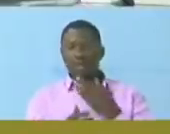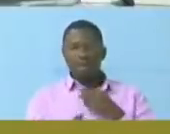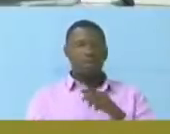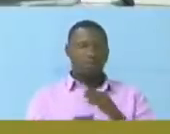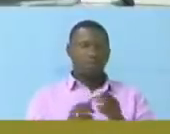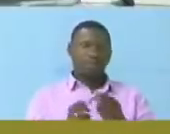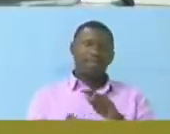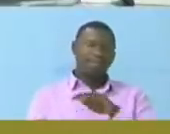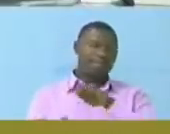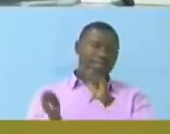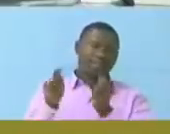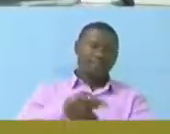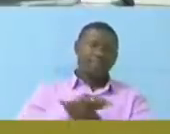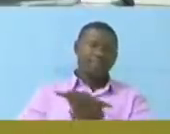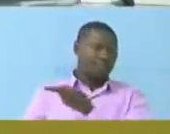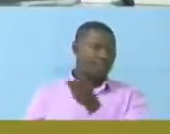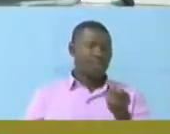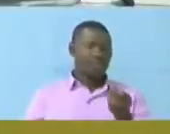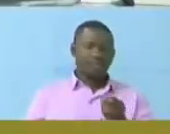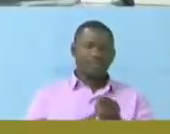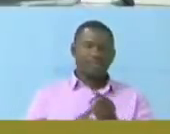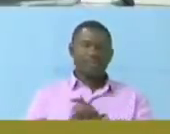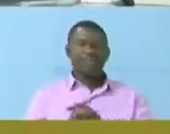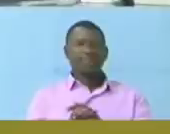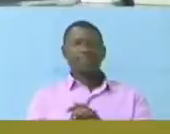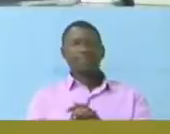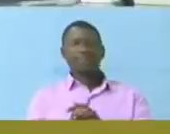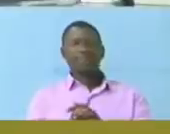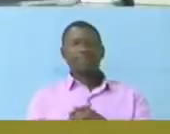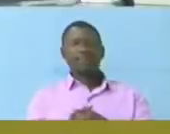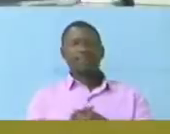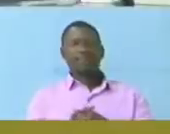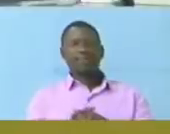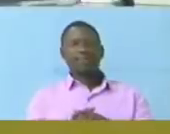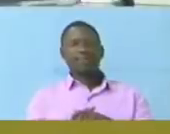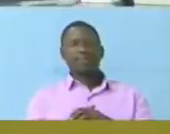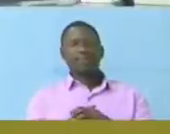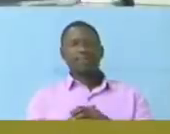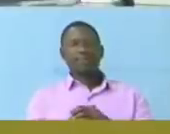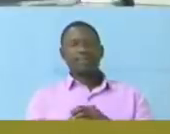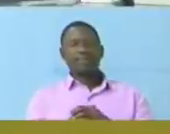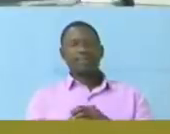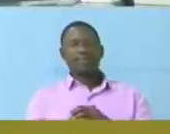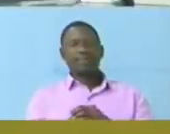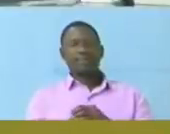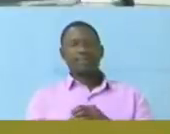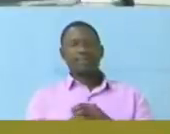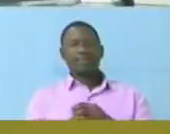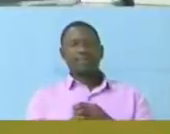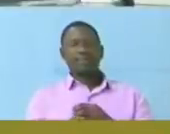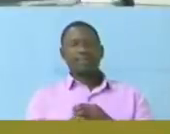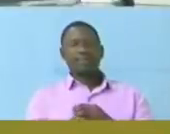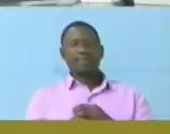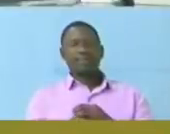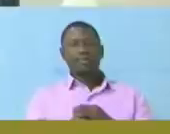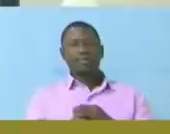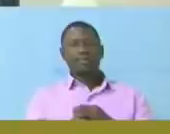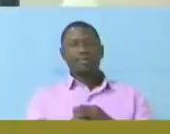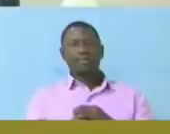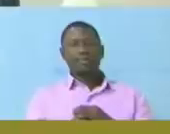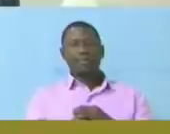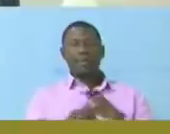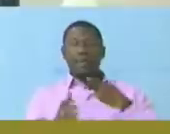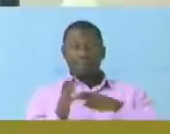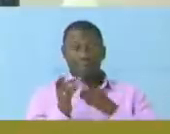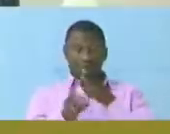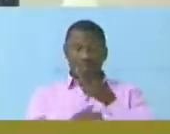them. But as a camera, the new flaco Ali Bondijali Alamari Josai. You are afraid